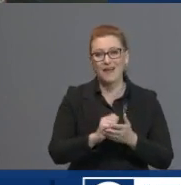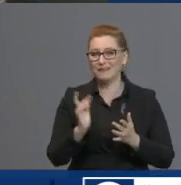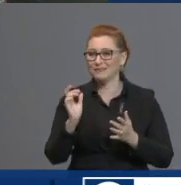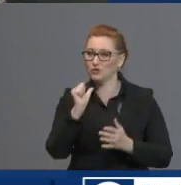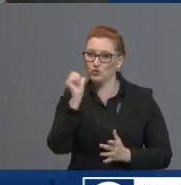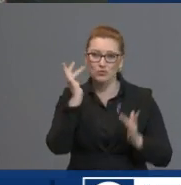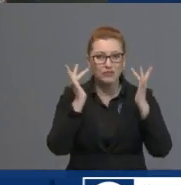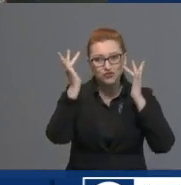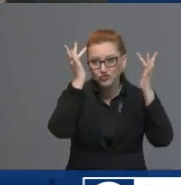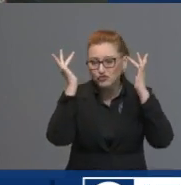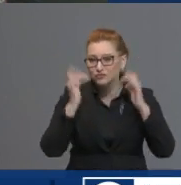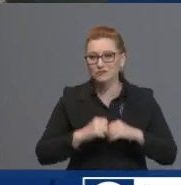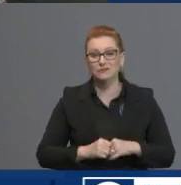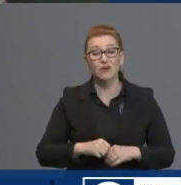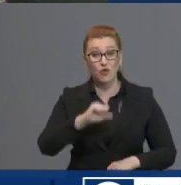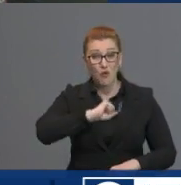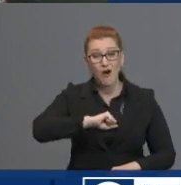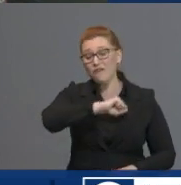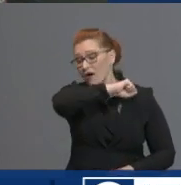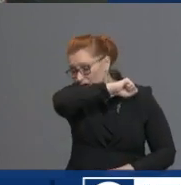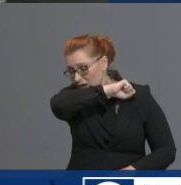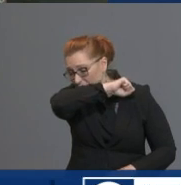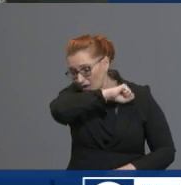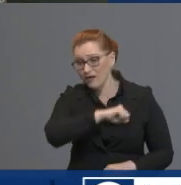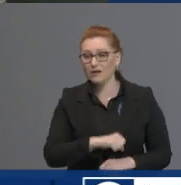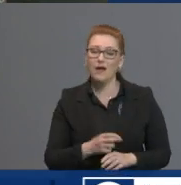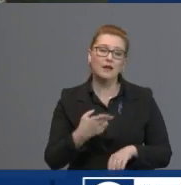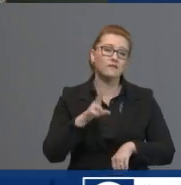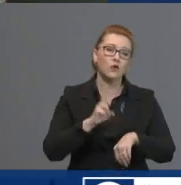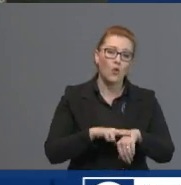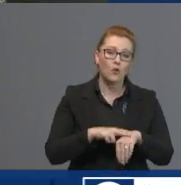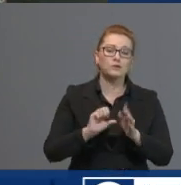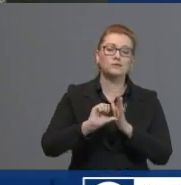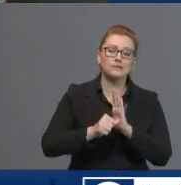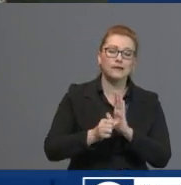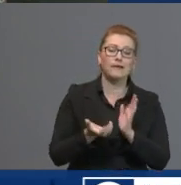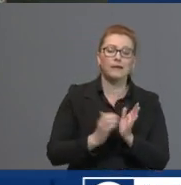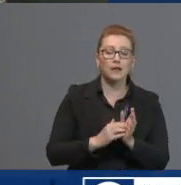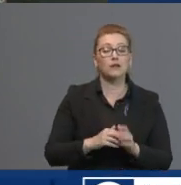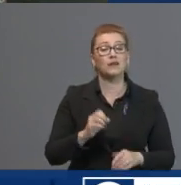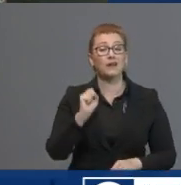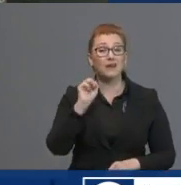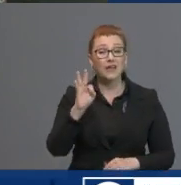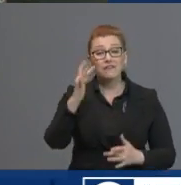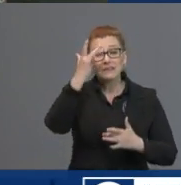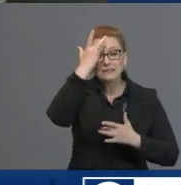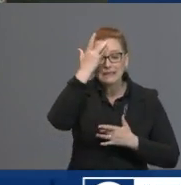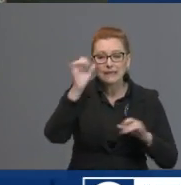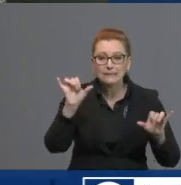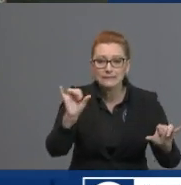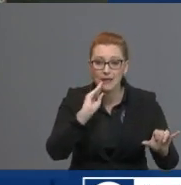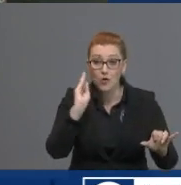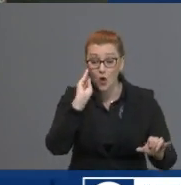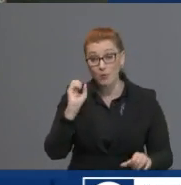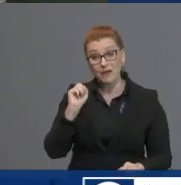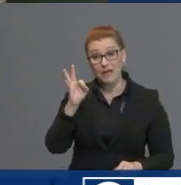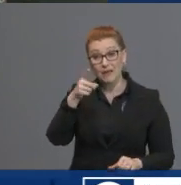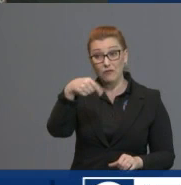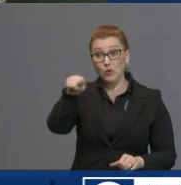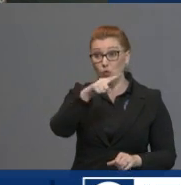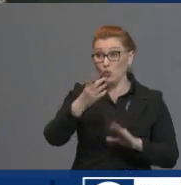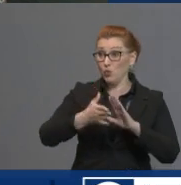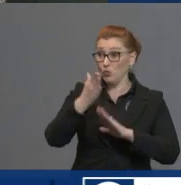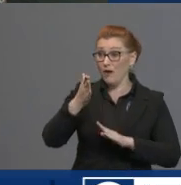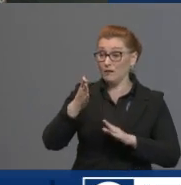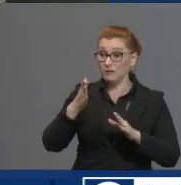covering your cough, and of course, as we've mentioned before, if you're sick, please stay home, and please guide your employees, if they're